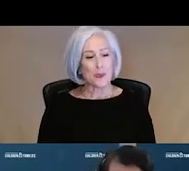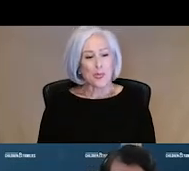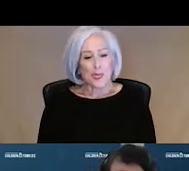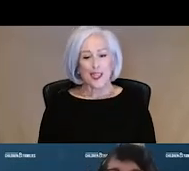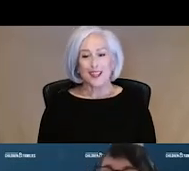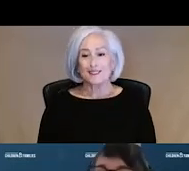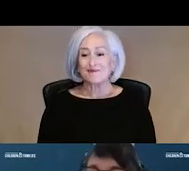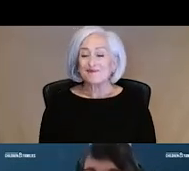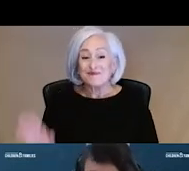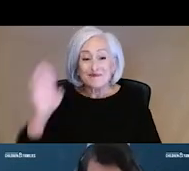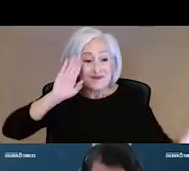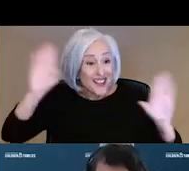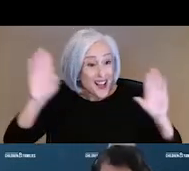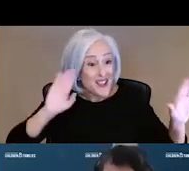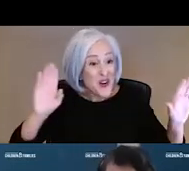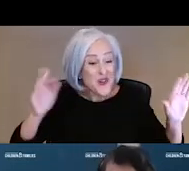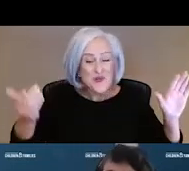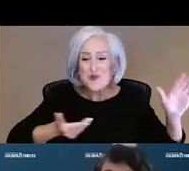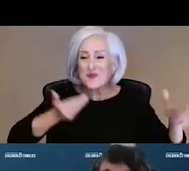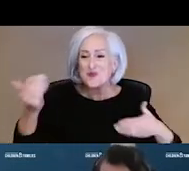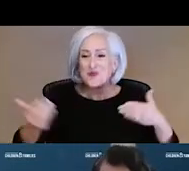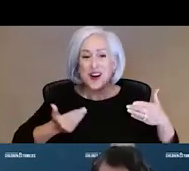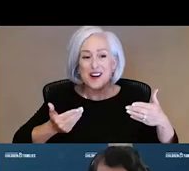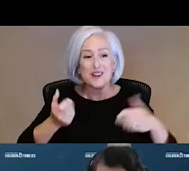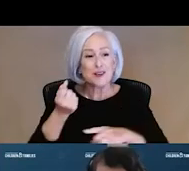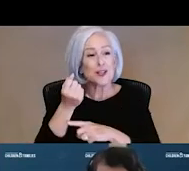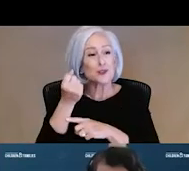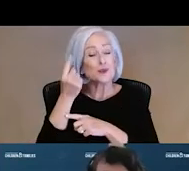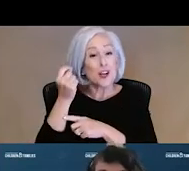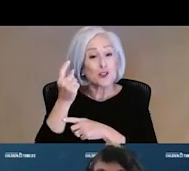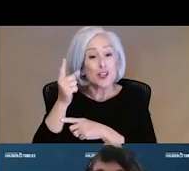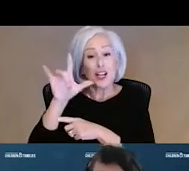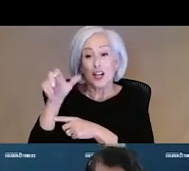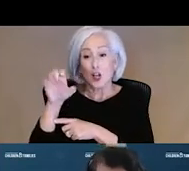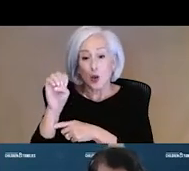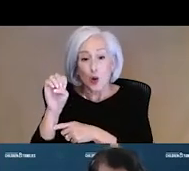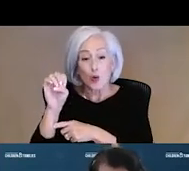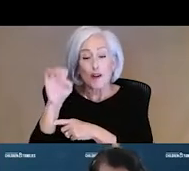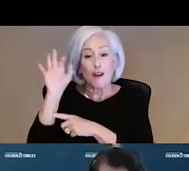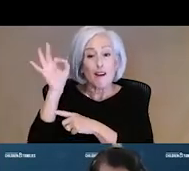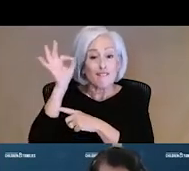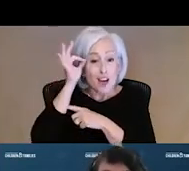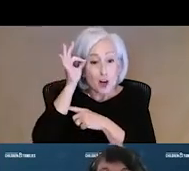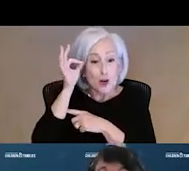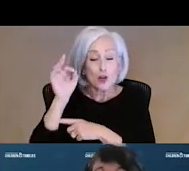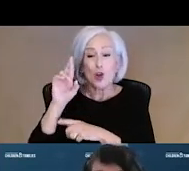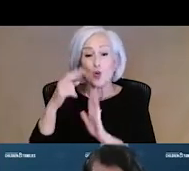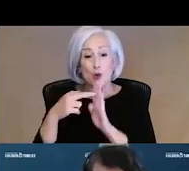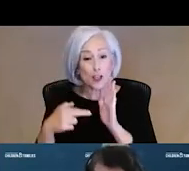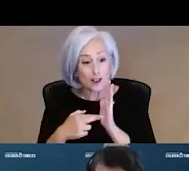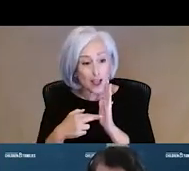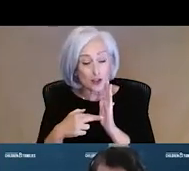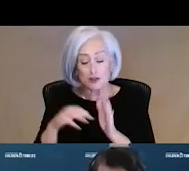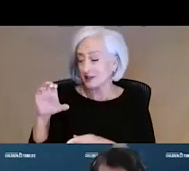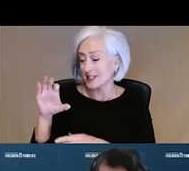Wonderful. Well, hello and welcome to Understanding the Code of Federal Regulations and Cost Principles. As Director